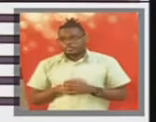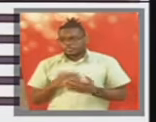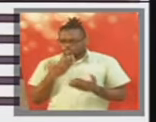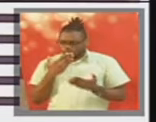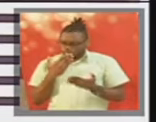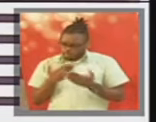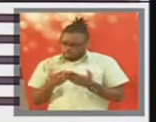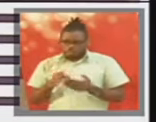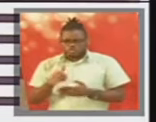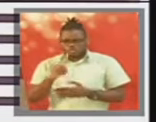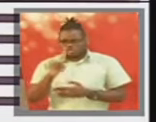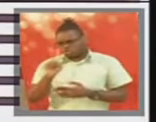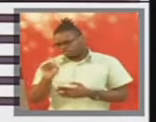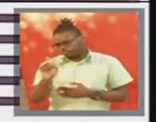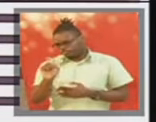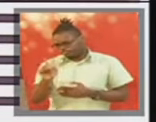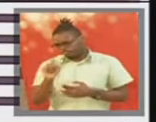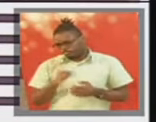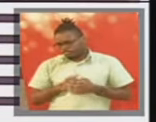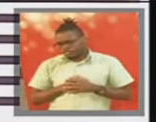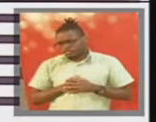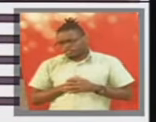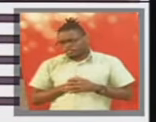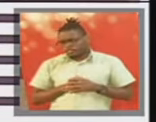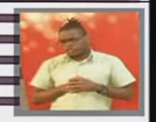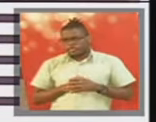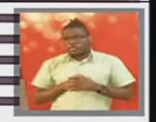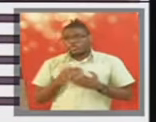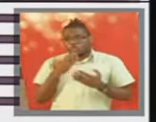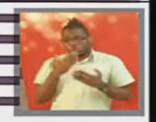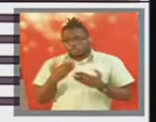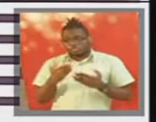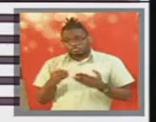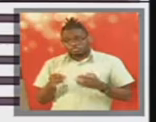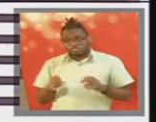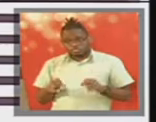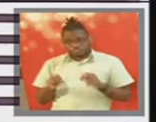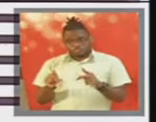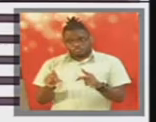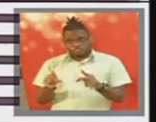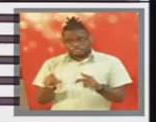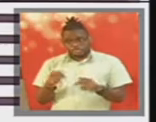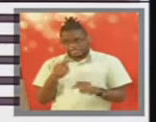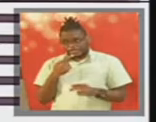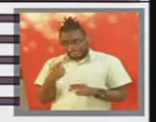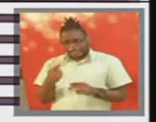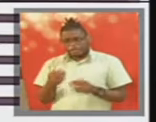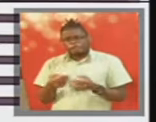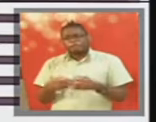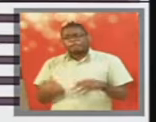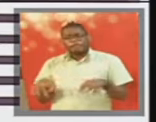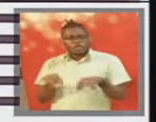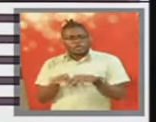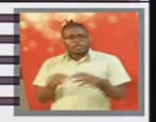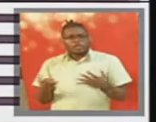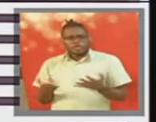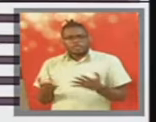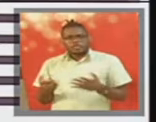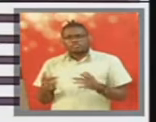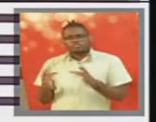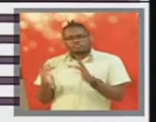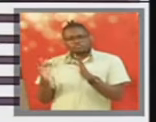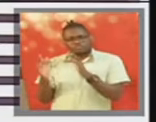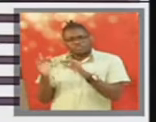opportunity to emphasize or re-emphasize the importance of contact tracing. As you very rightly pointed out, what we do in